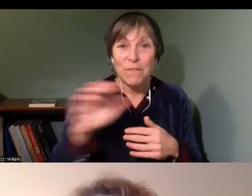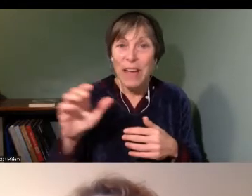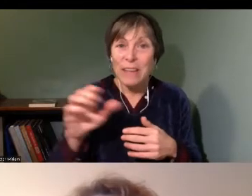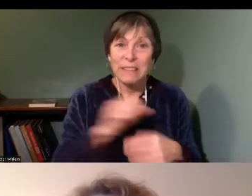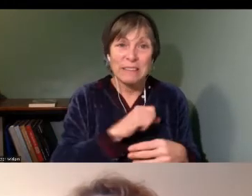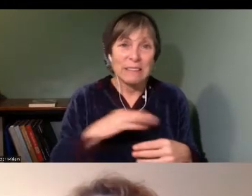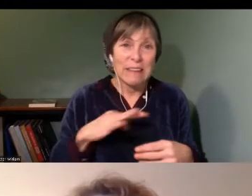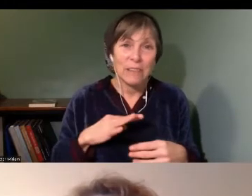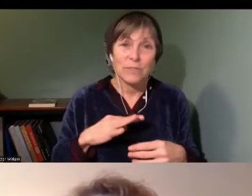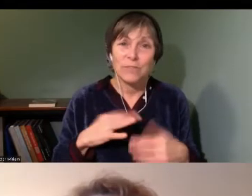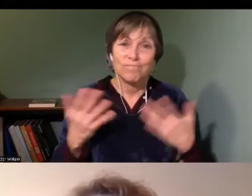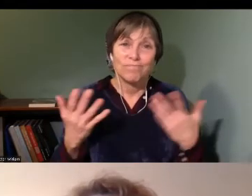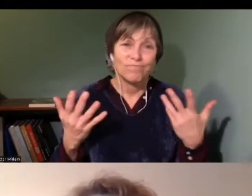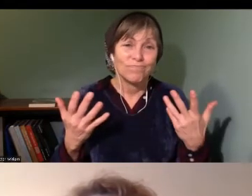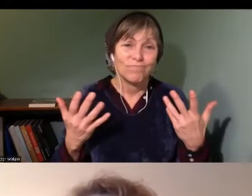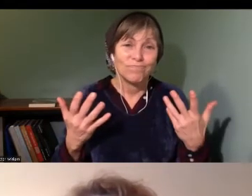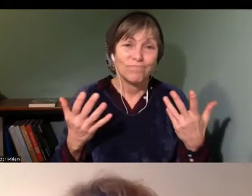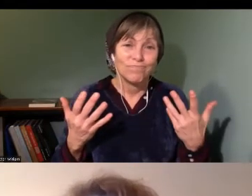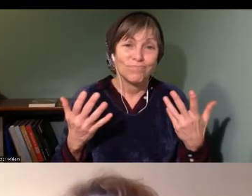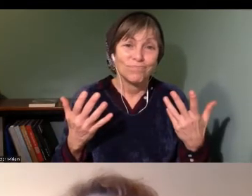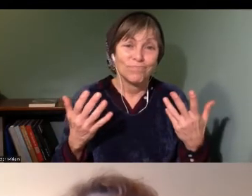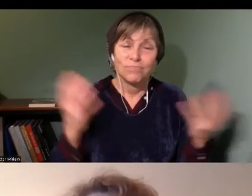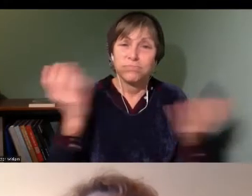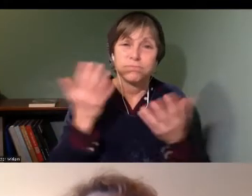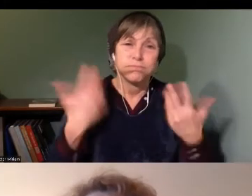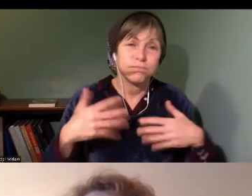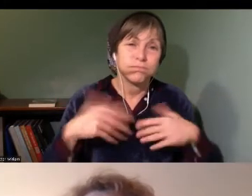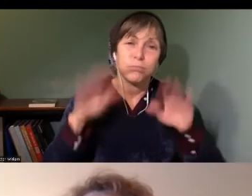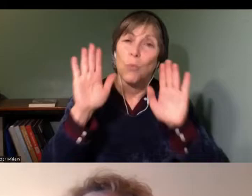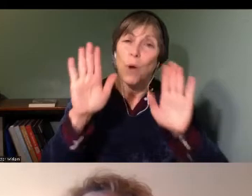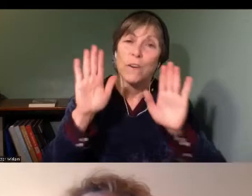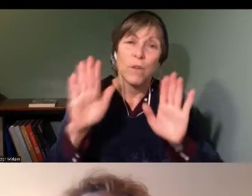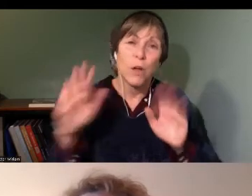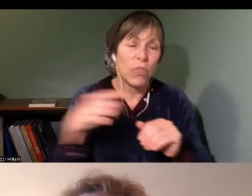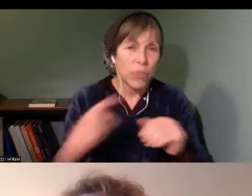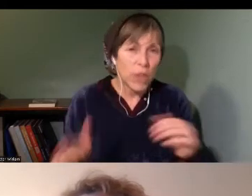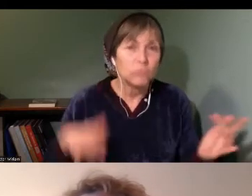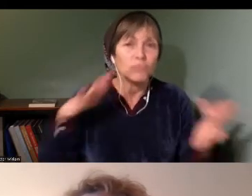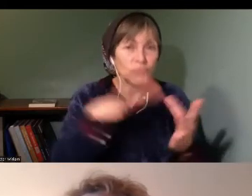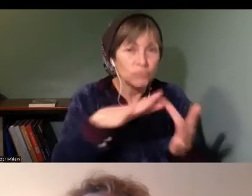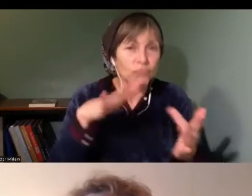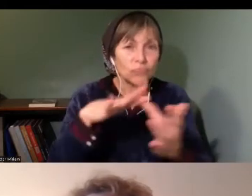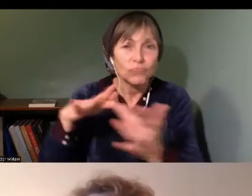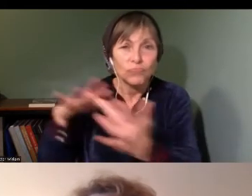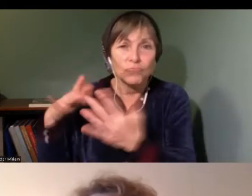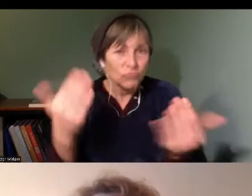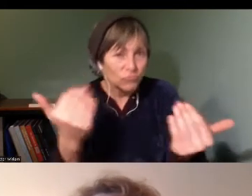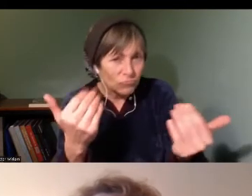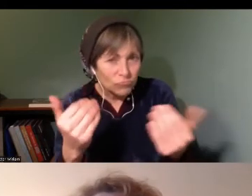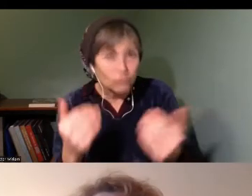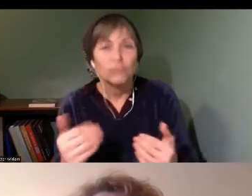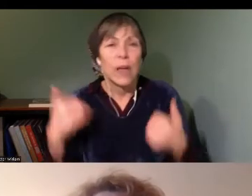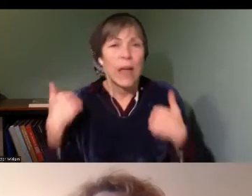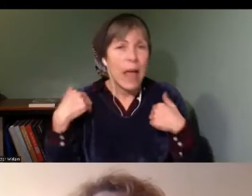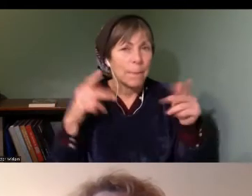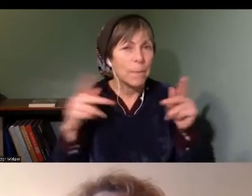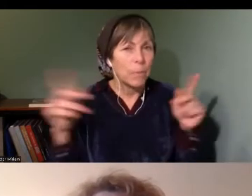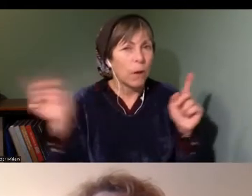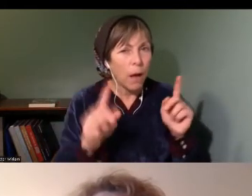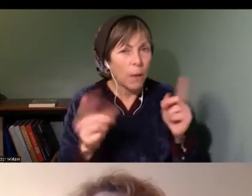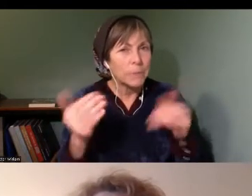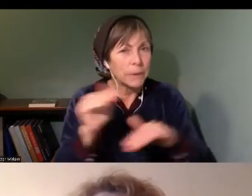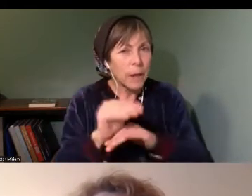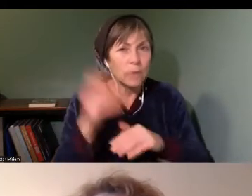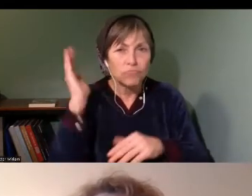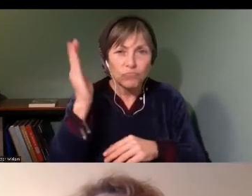wonderful to have reached out to people who can can talk to us about this um because it's a